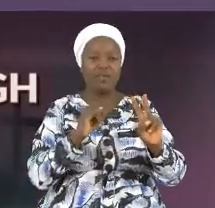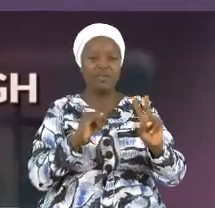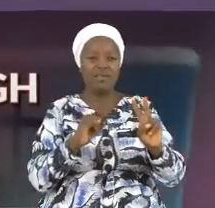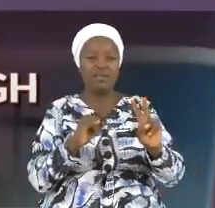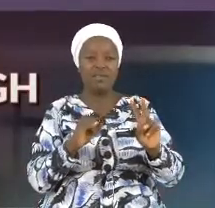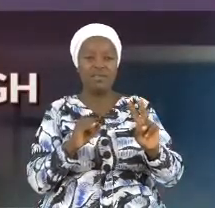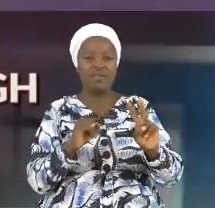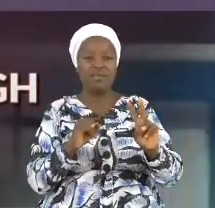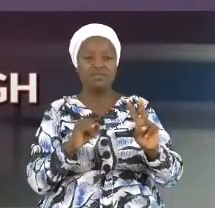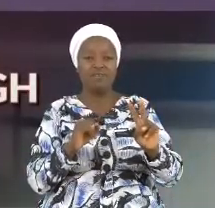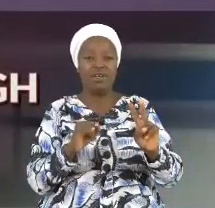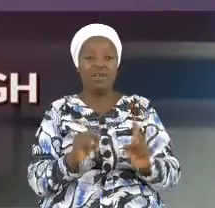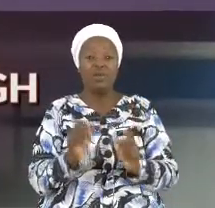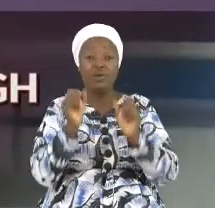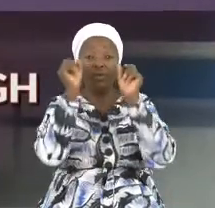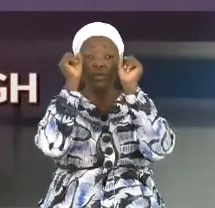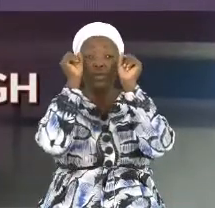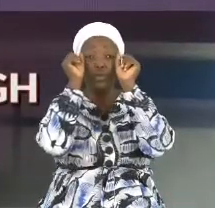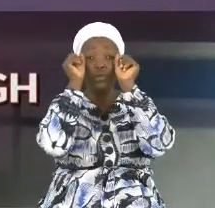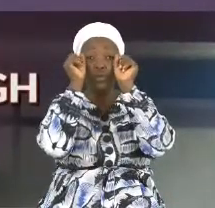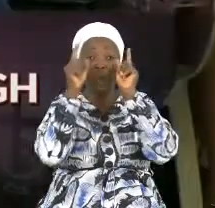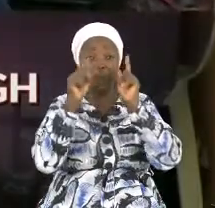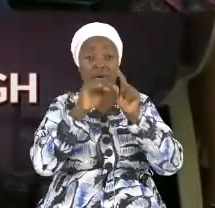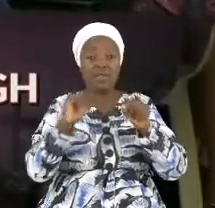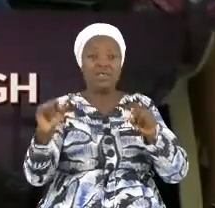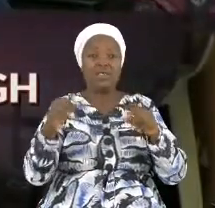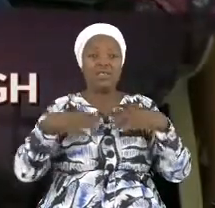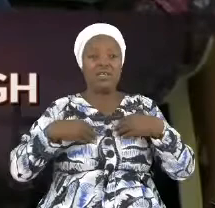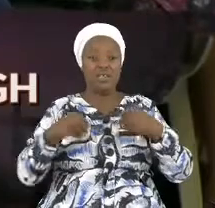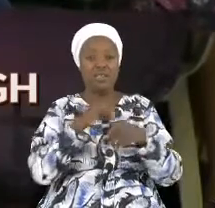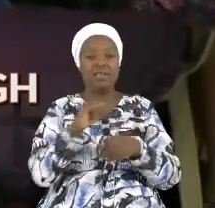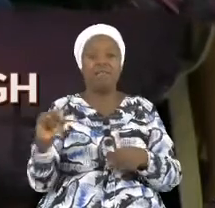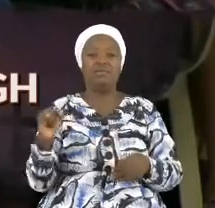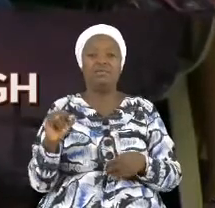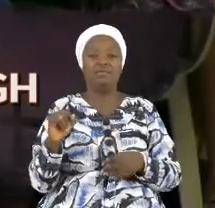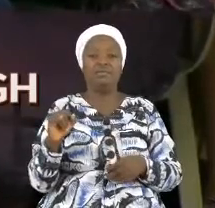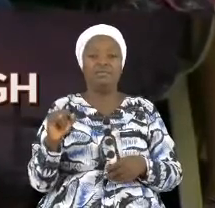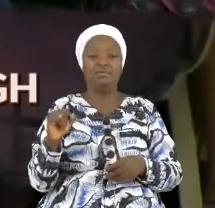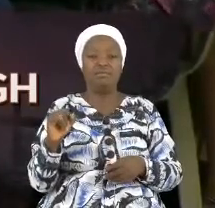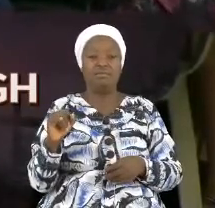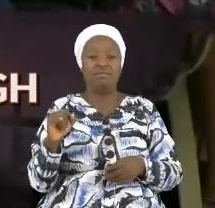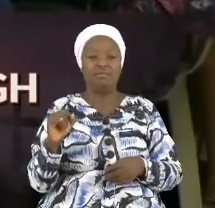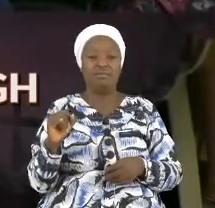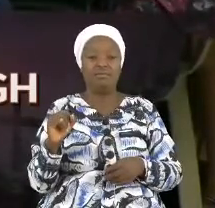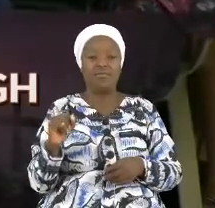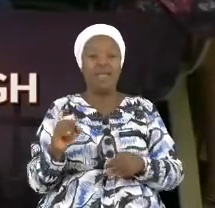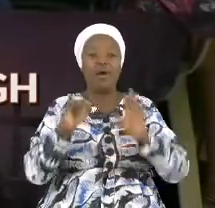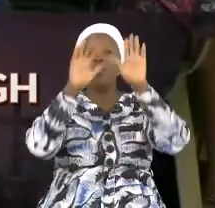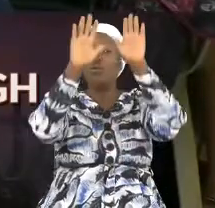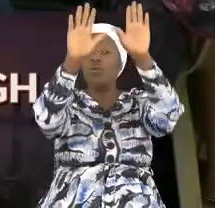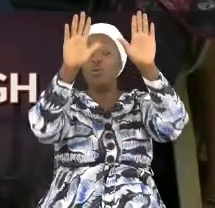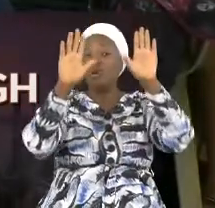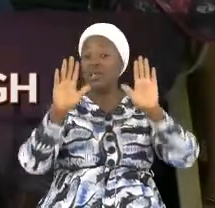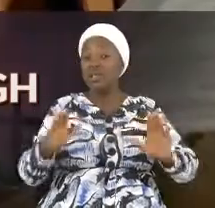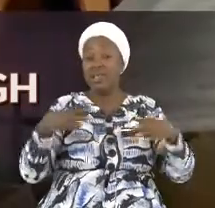said miraculous healing. Yeah. I said miraculous